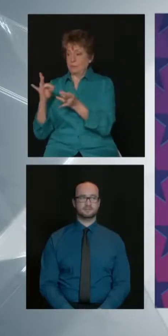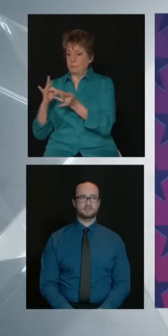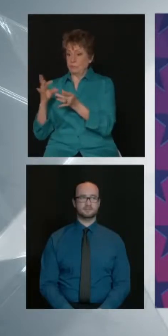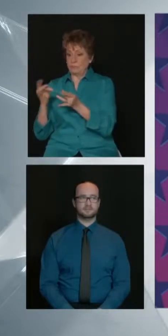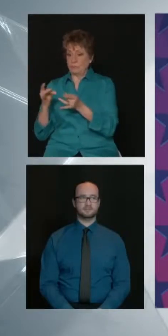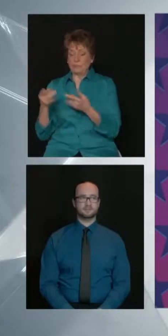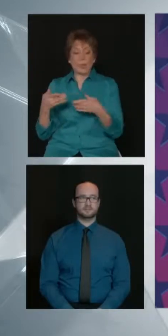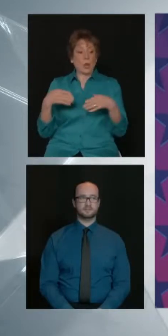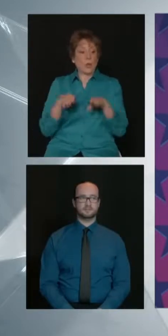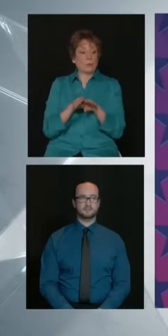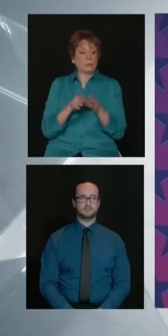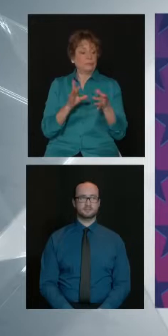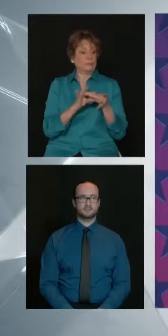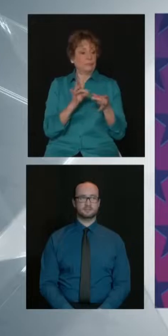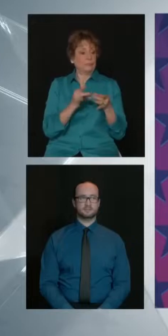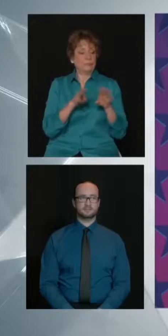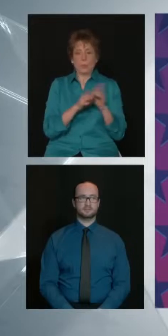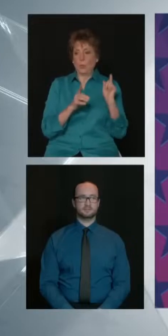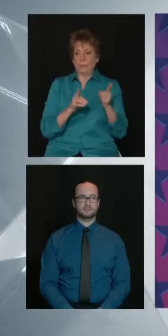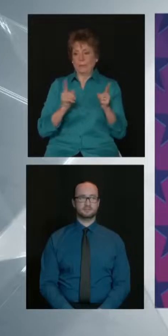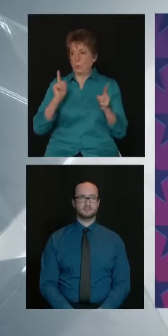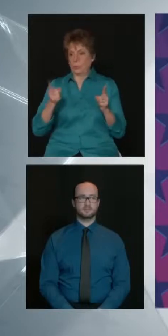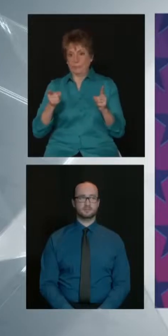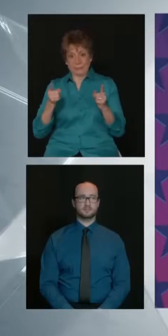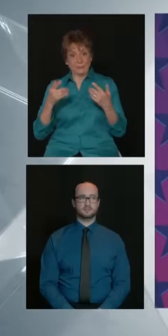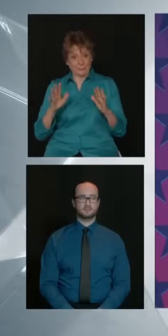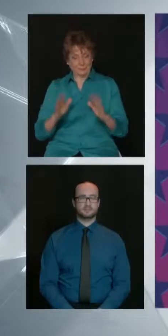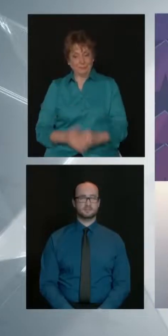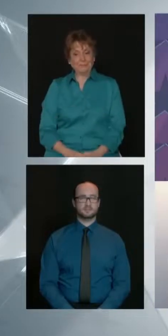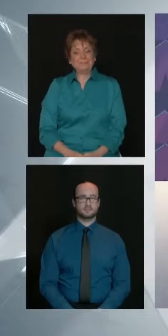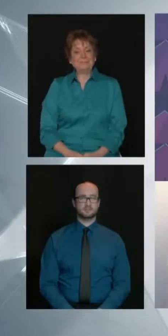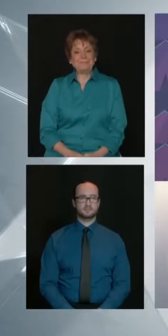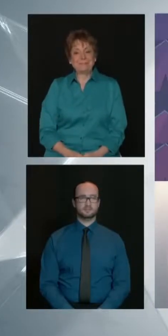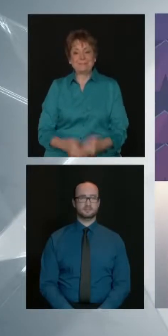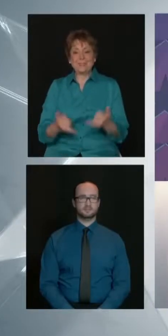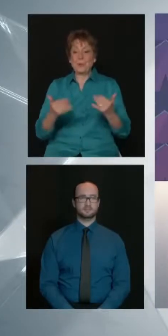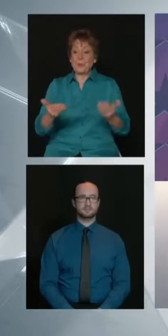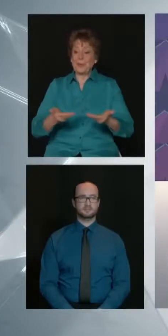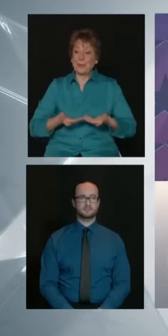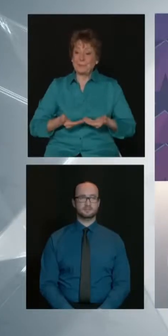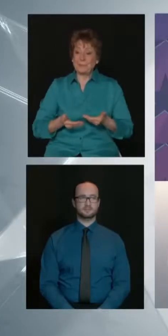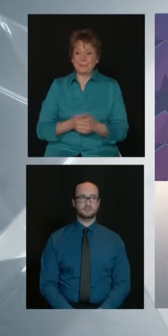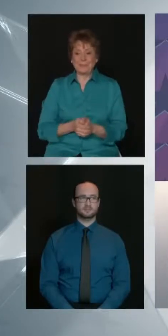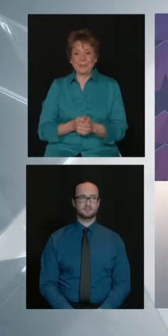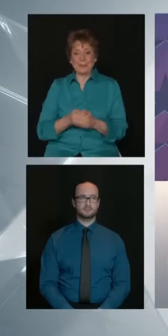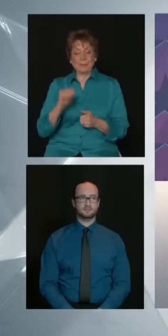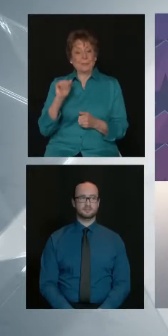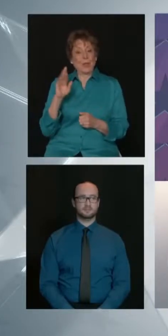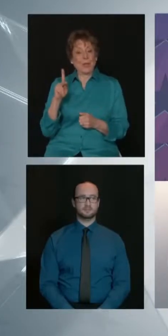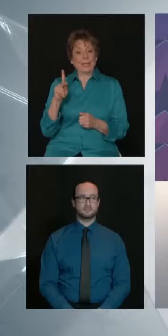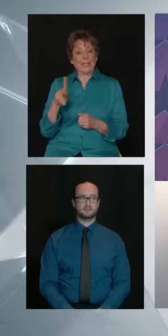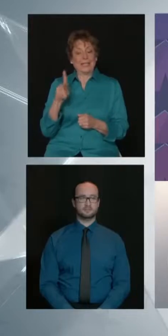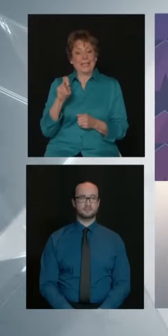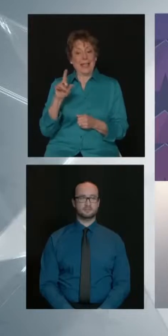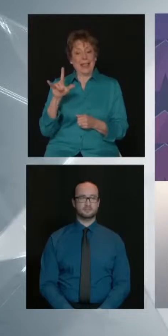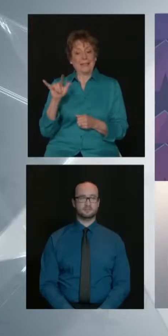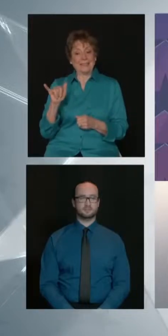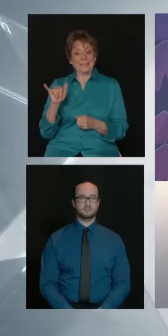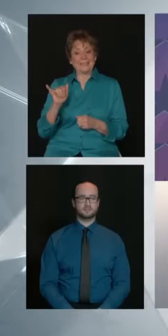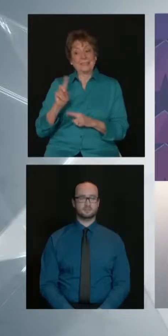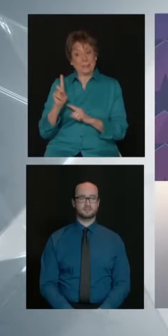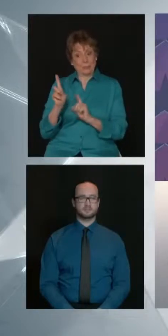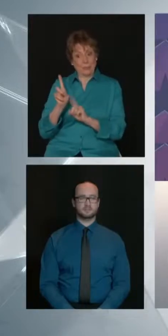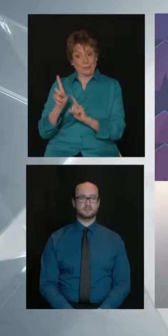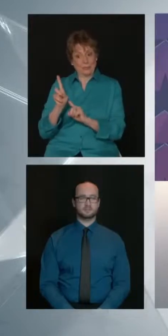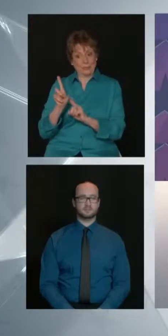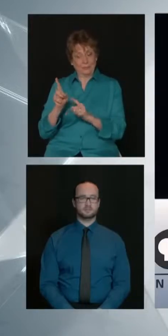Now, for tonight's debate, in alphabetical order, we welcome Democratic incumbent Senator Marc Kelly, a retired astronaut with NASA. He also served in